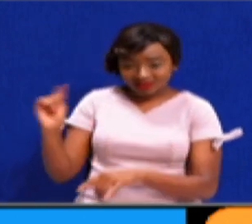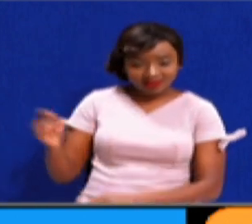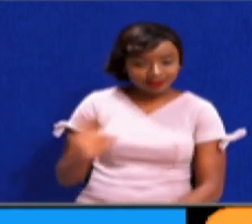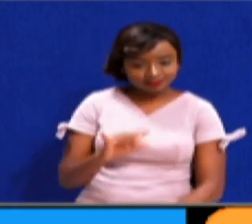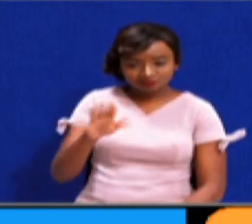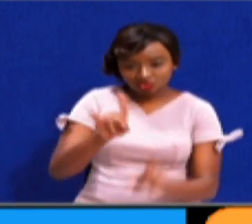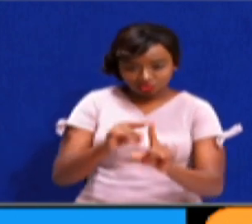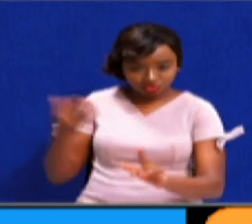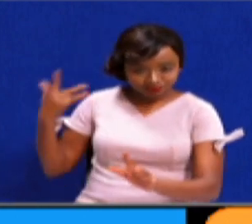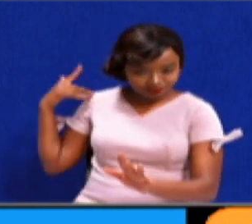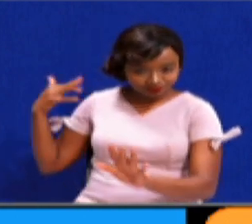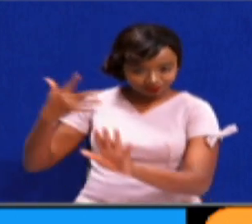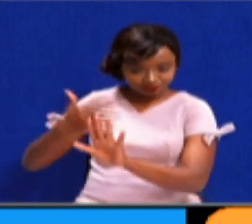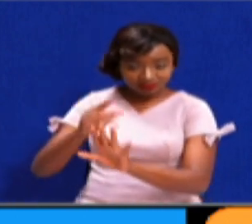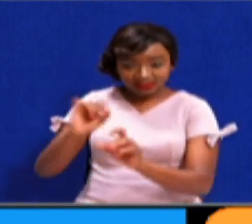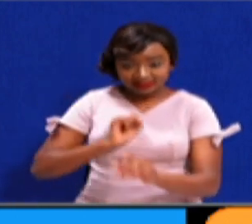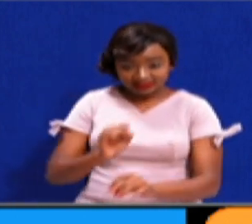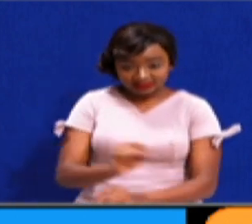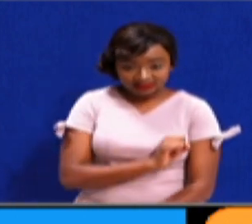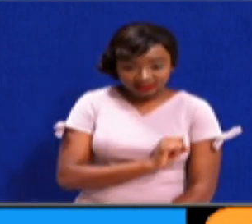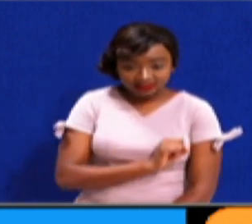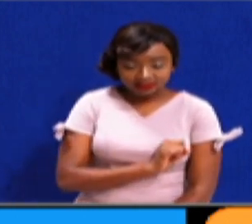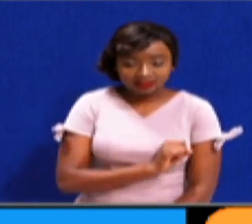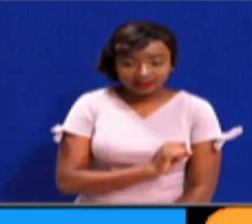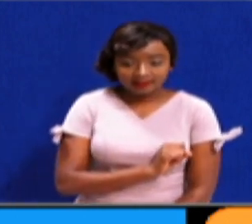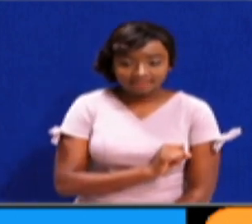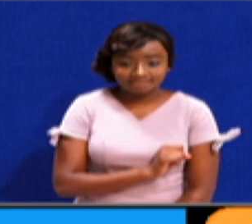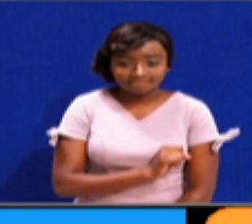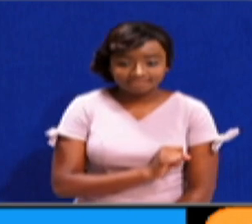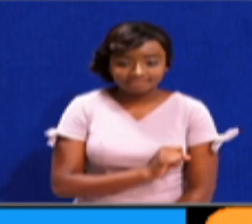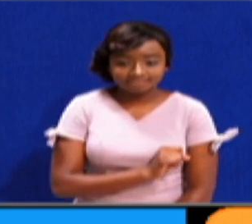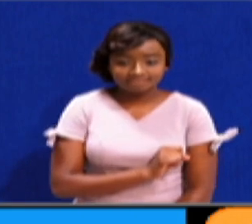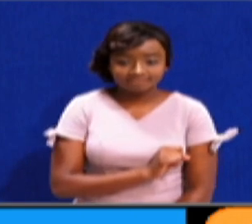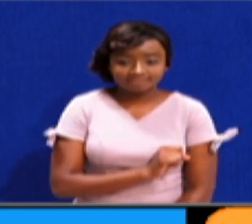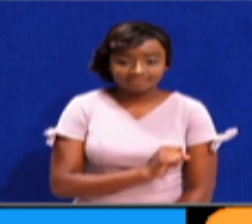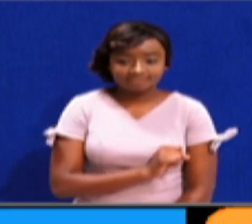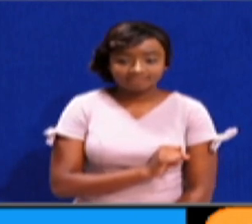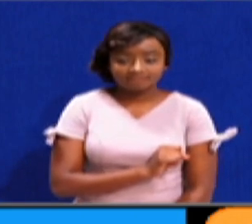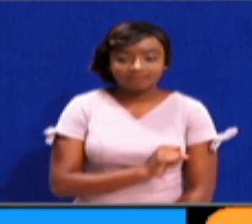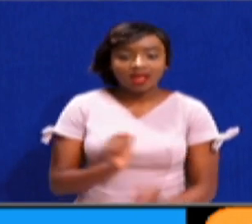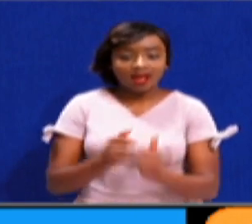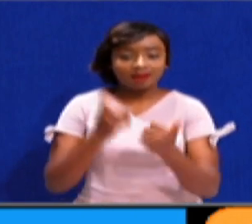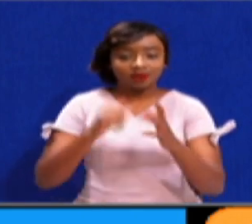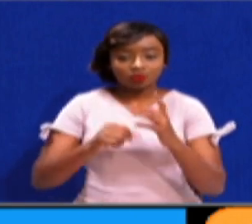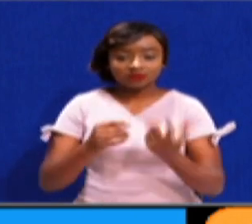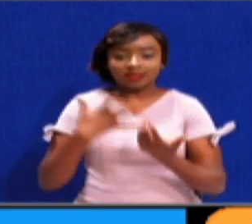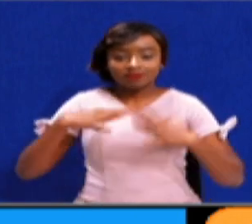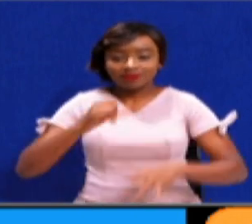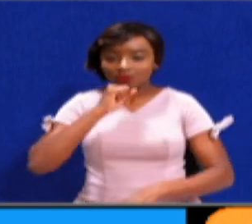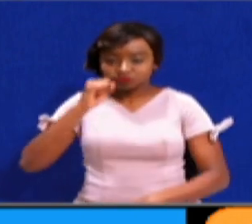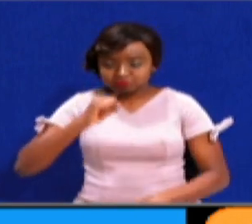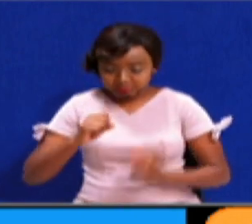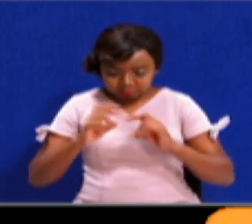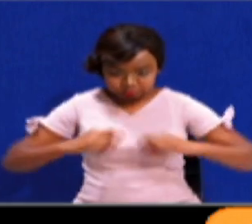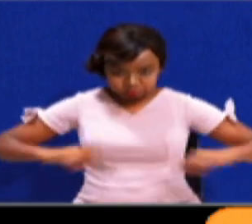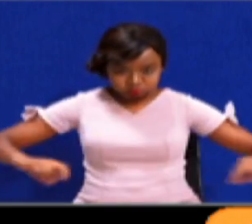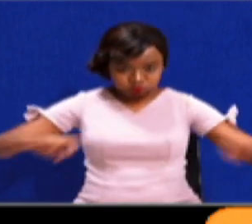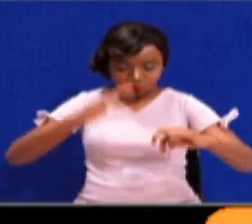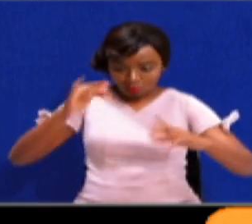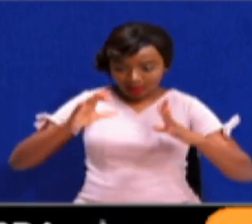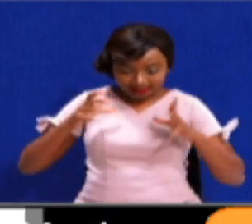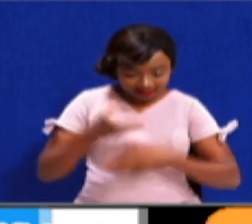history of where the Senate came from. The Senate came from ancient Rome, where it was old men who would sit together to make decisions because they were